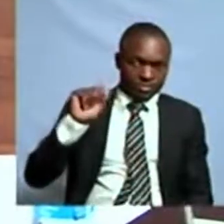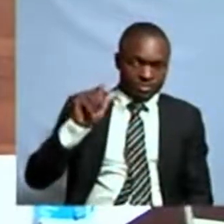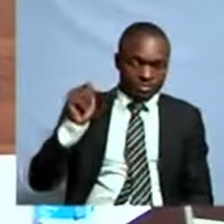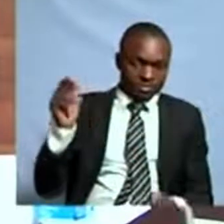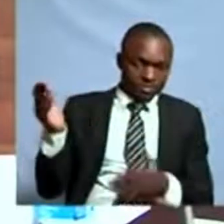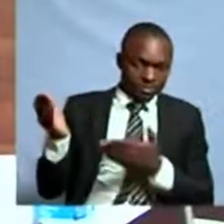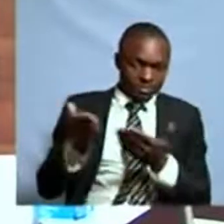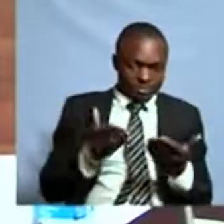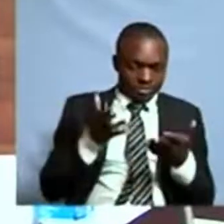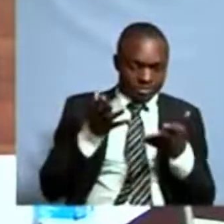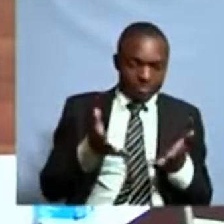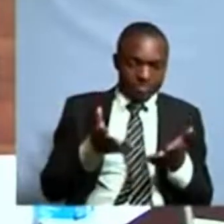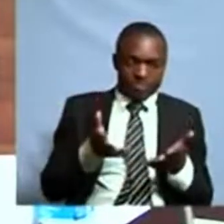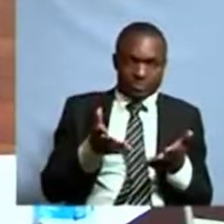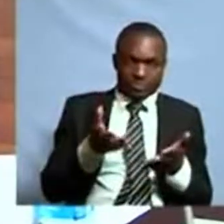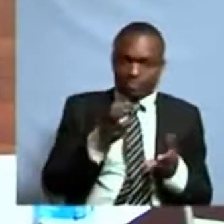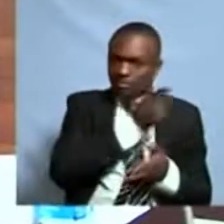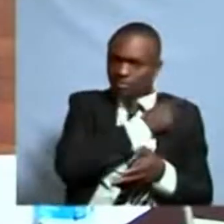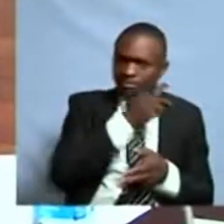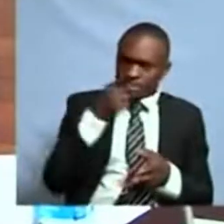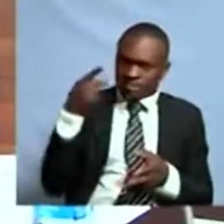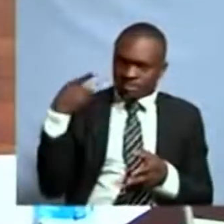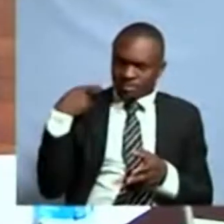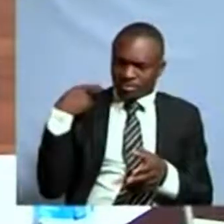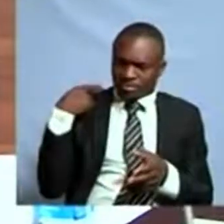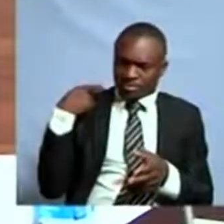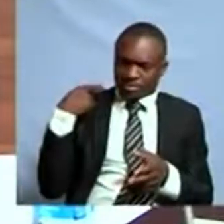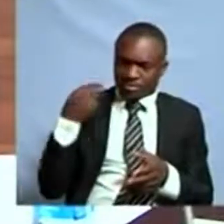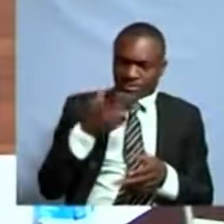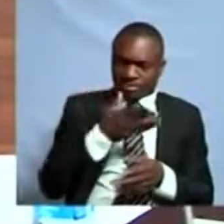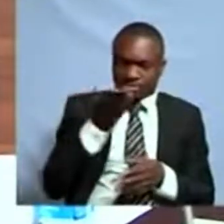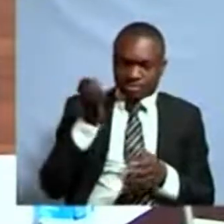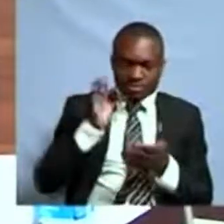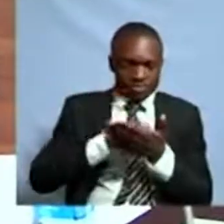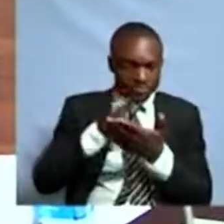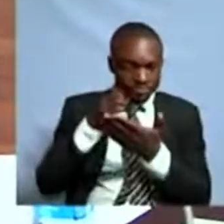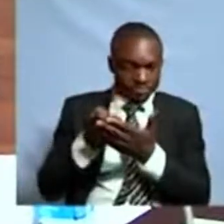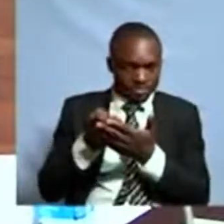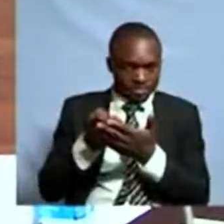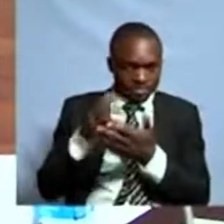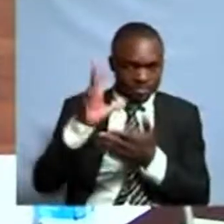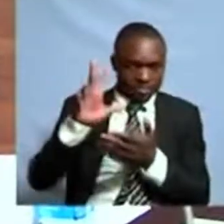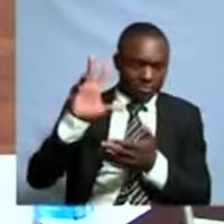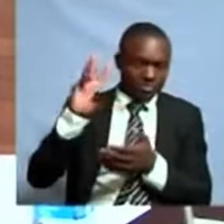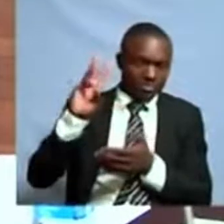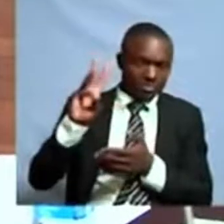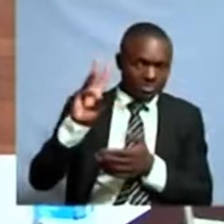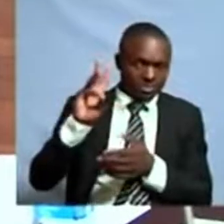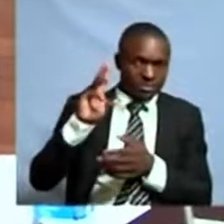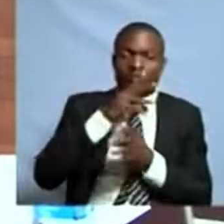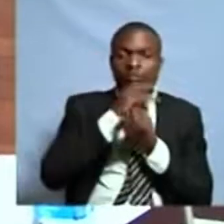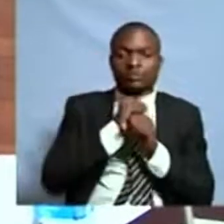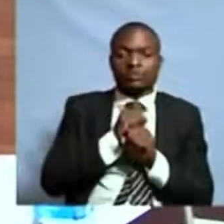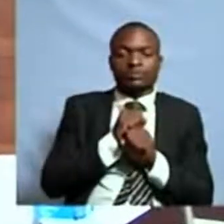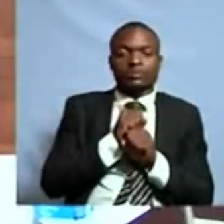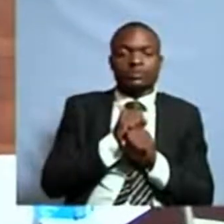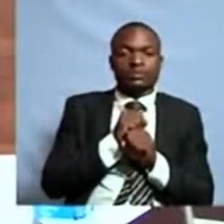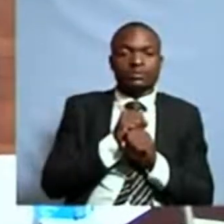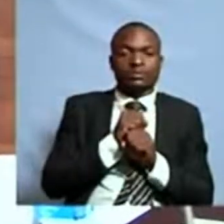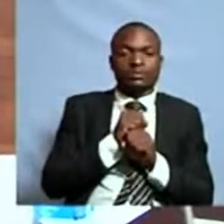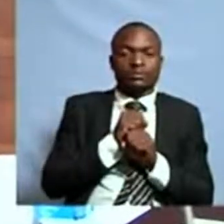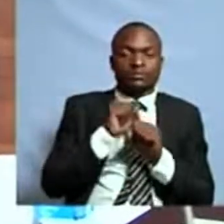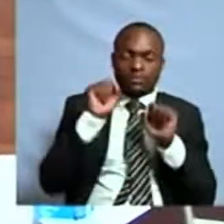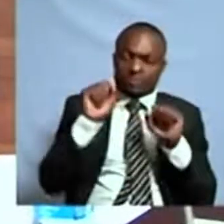House, in terms of, was it based on empirical evidence that even at 36 years you